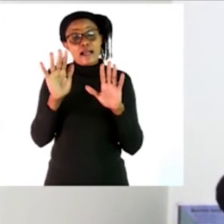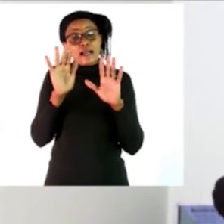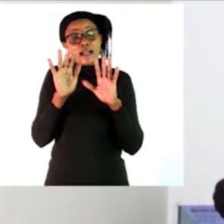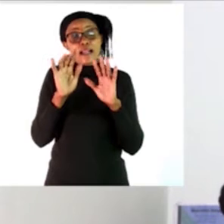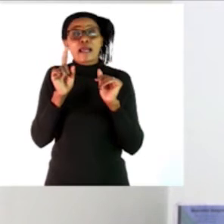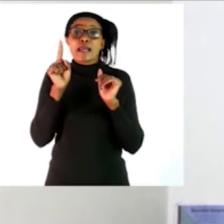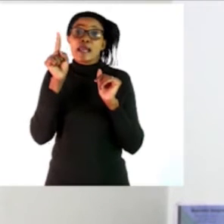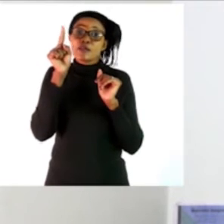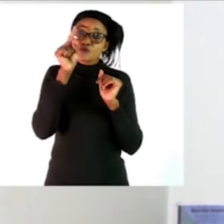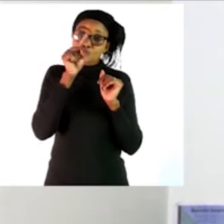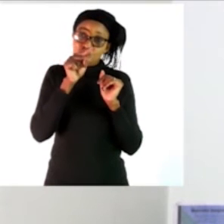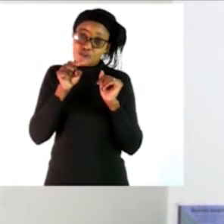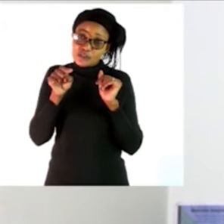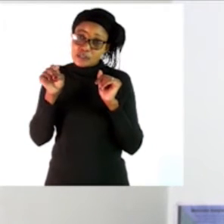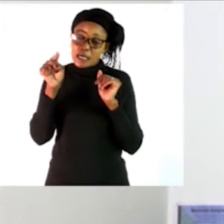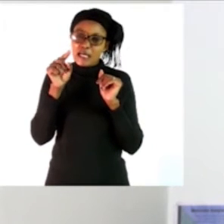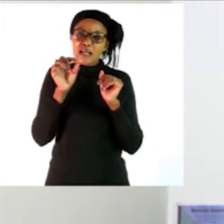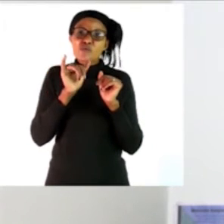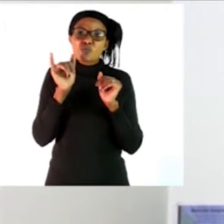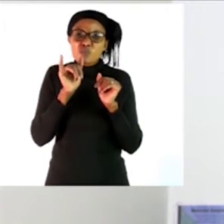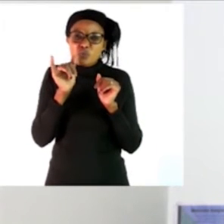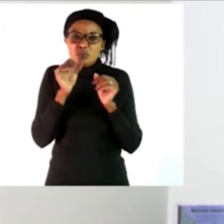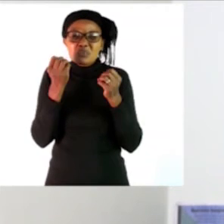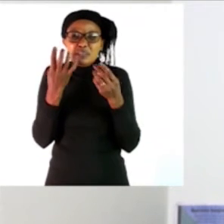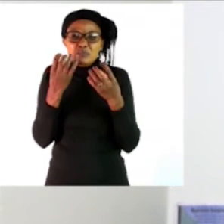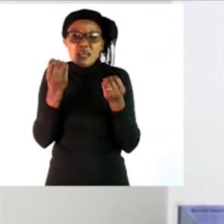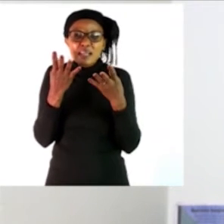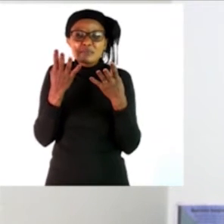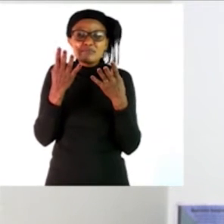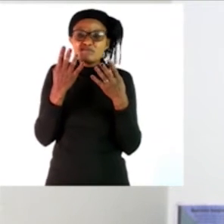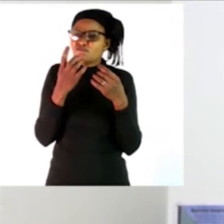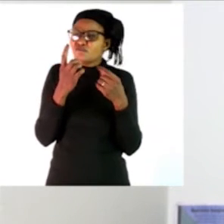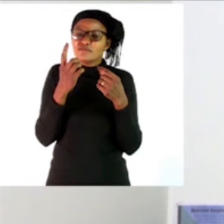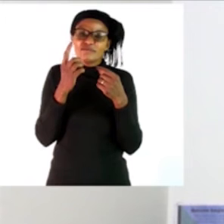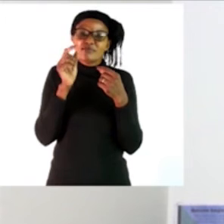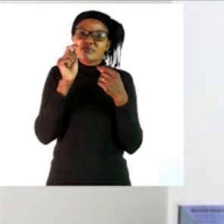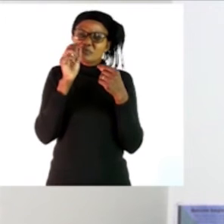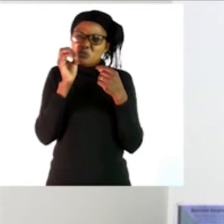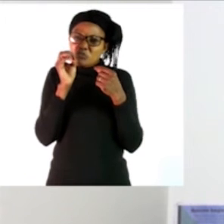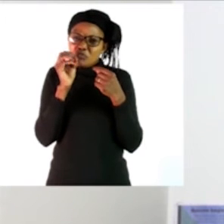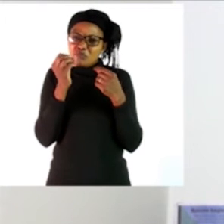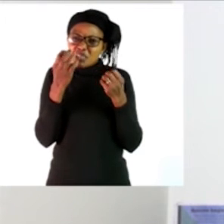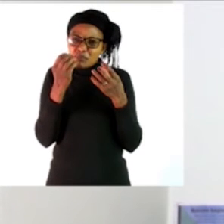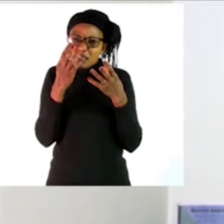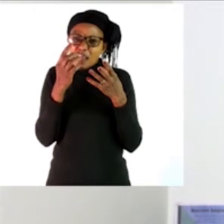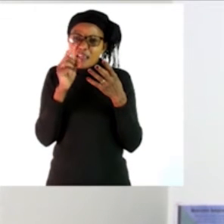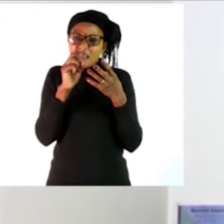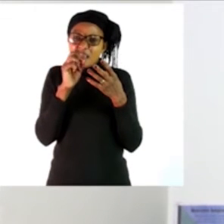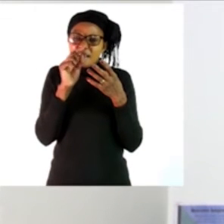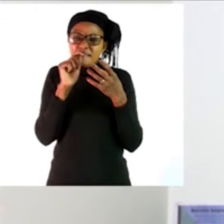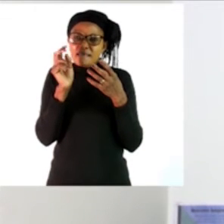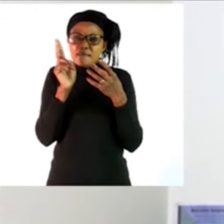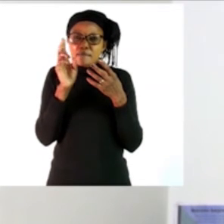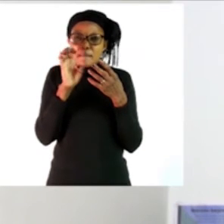circle. So which one is the most? Is it 2? Is it the?